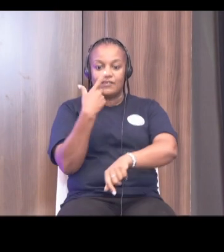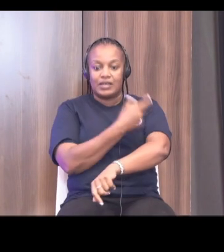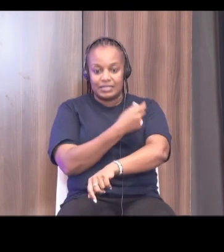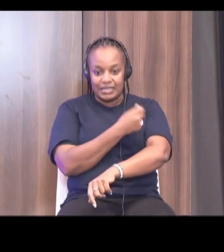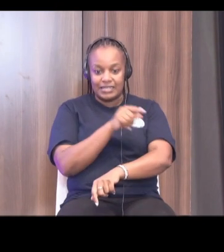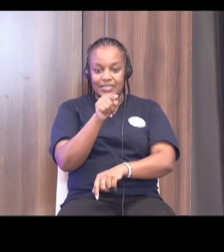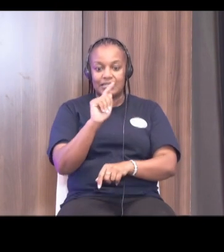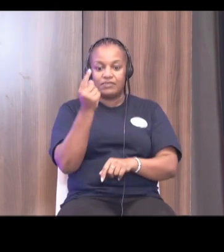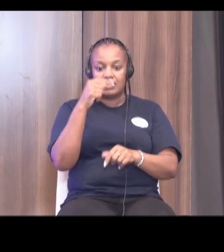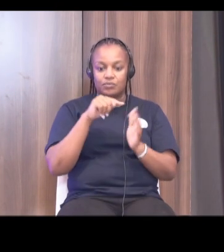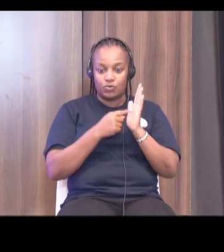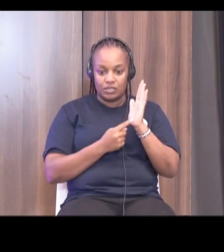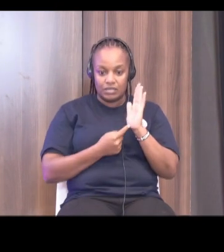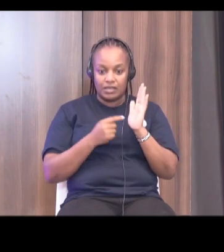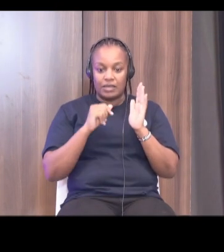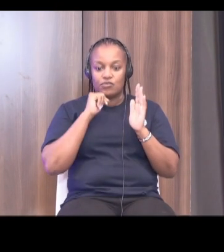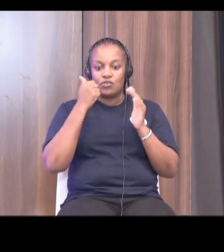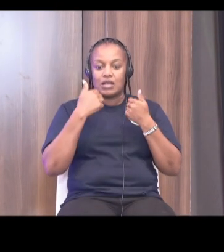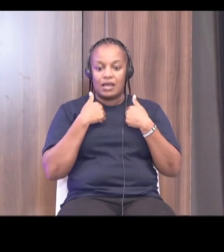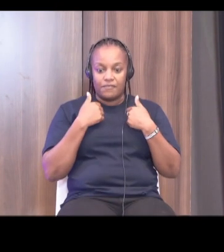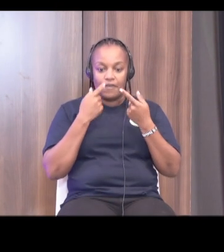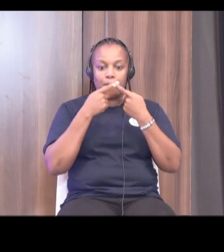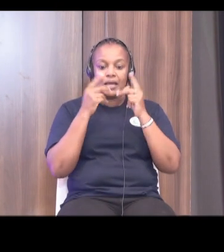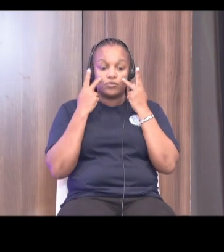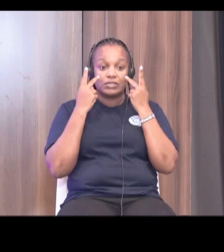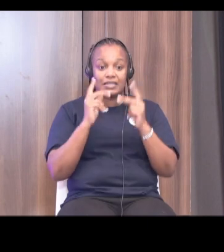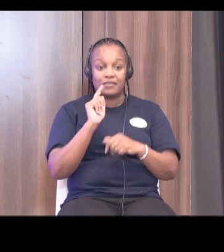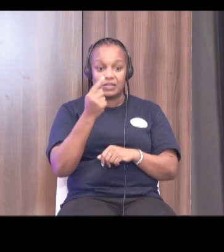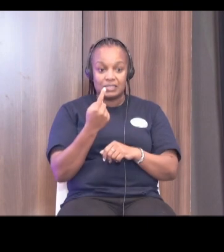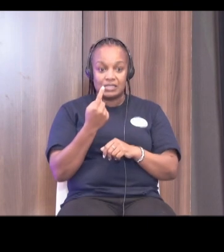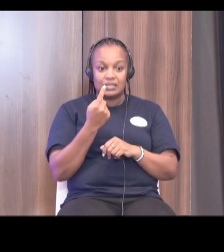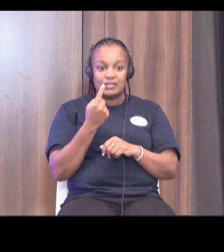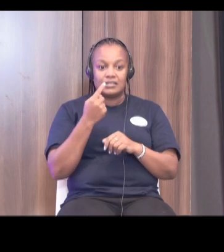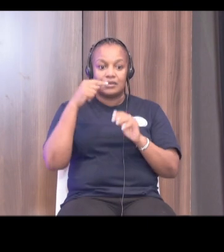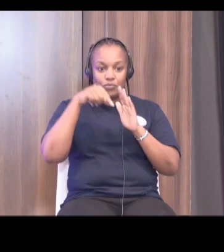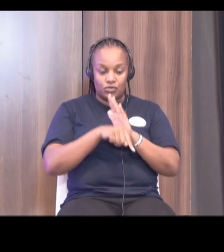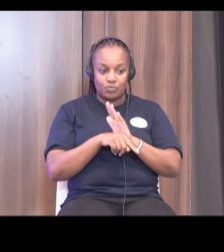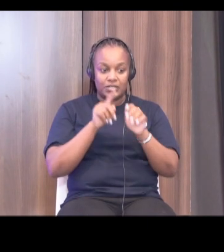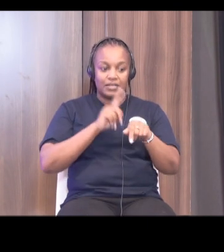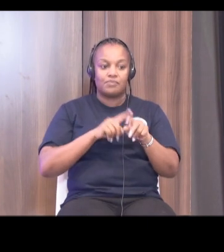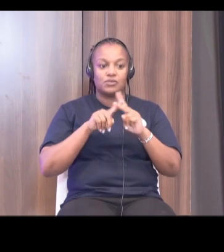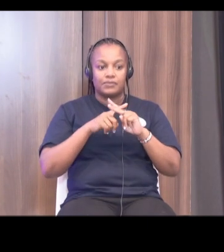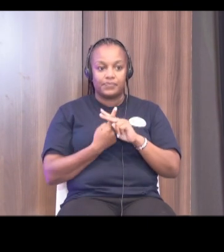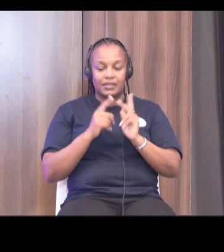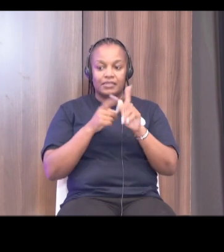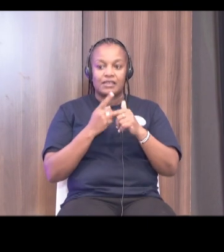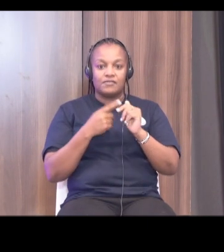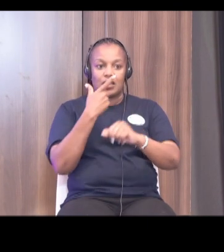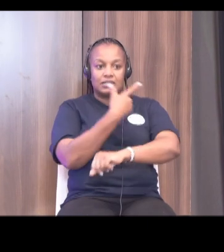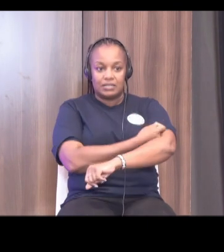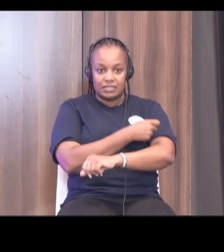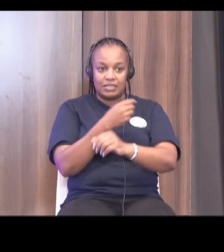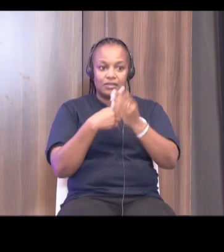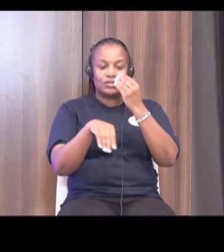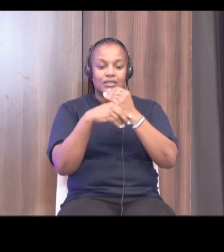point, I don't have a pointer, I don't think, but you see the first is the bottom when we start, then vaccination post-dose 1, we increase